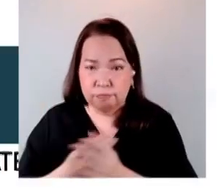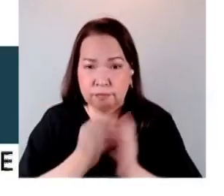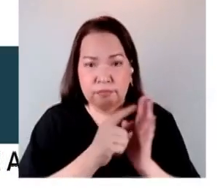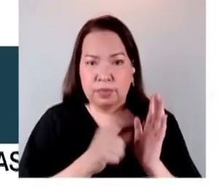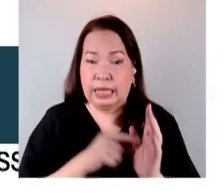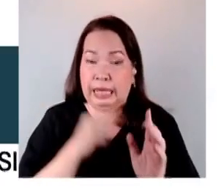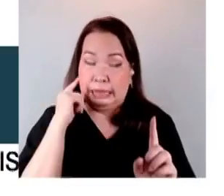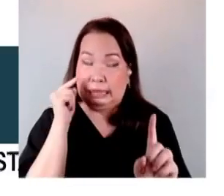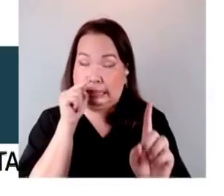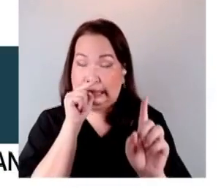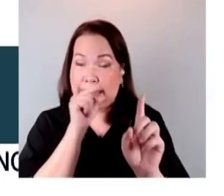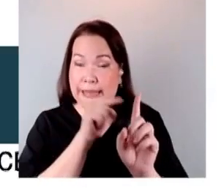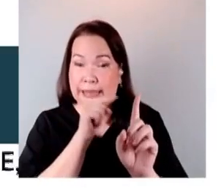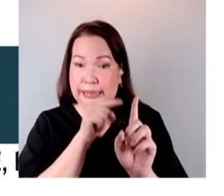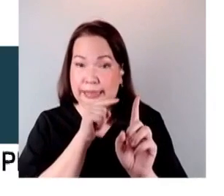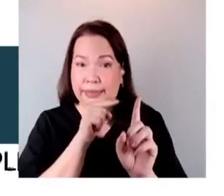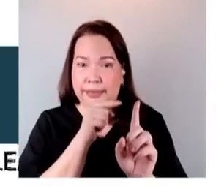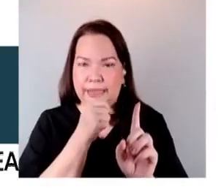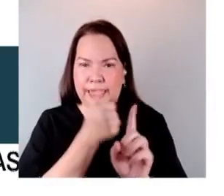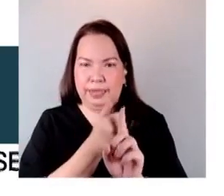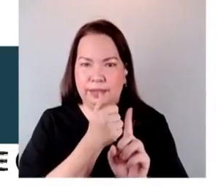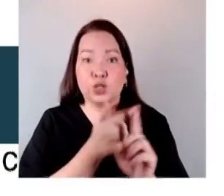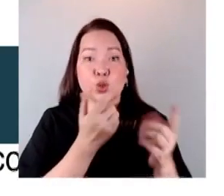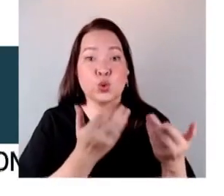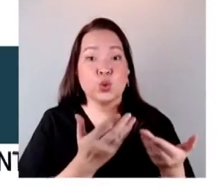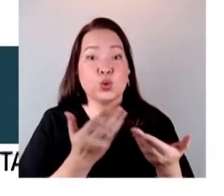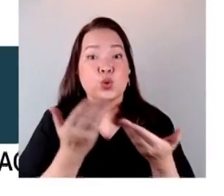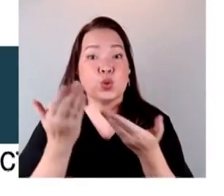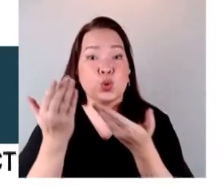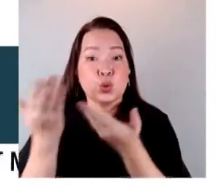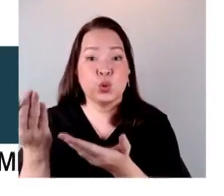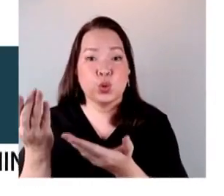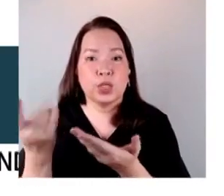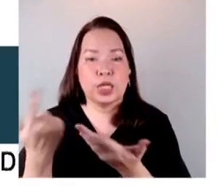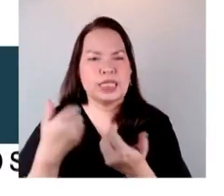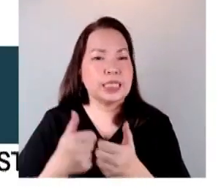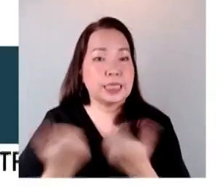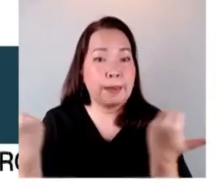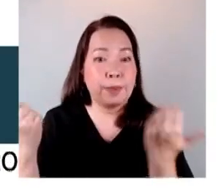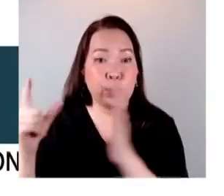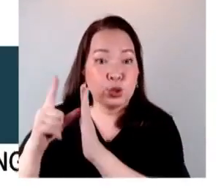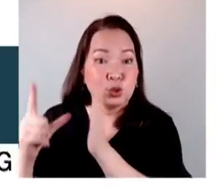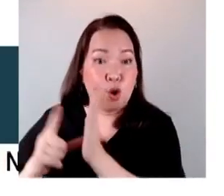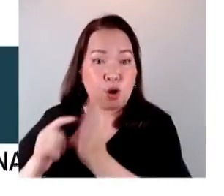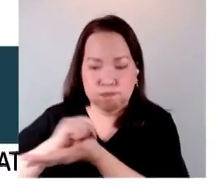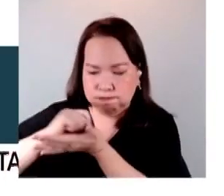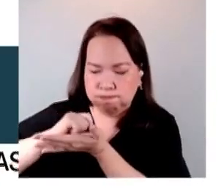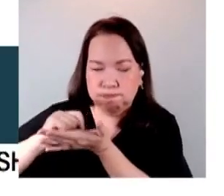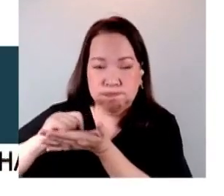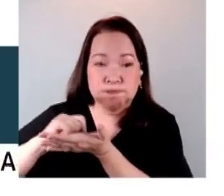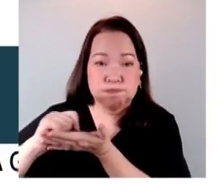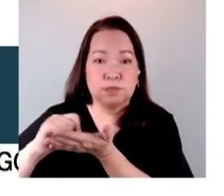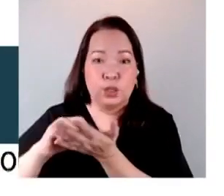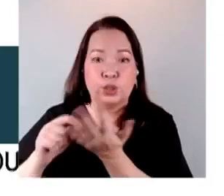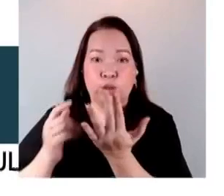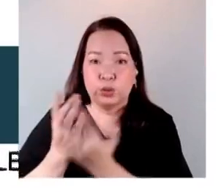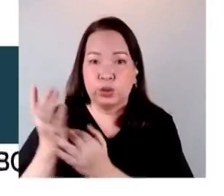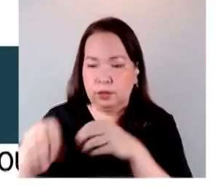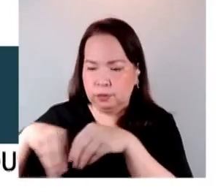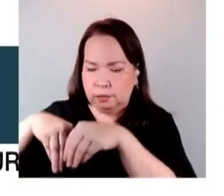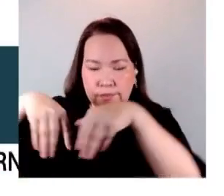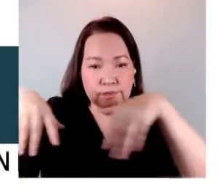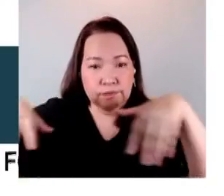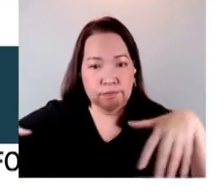should perhaps recommend be legislated separately through the agencies that are meant